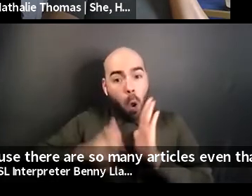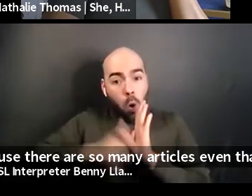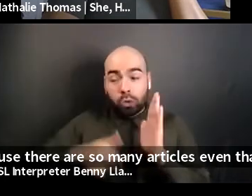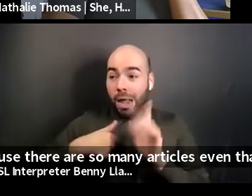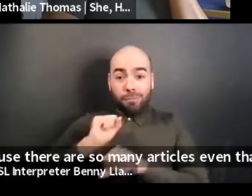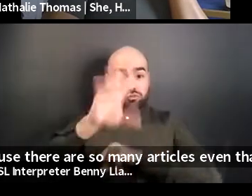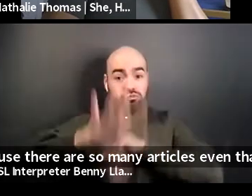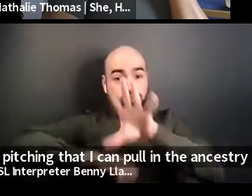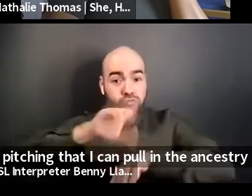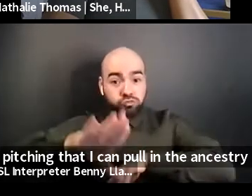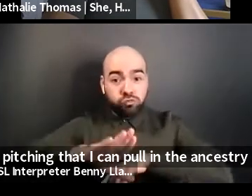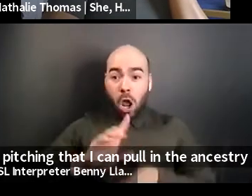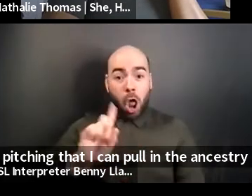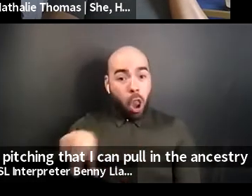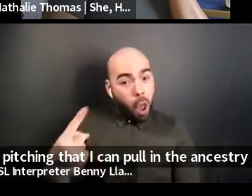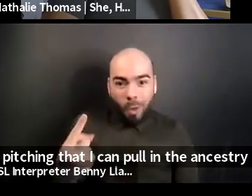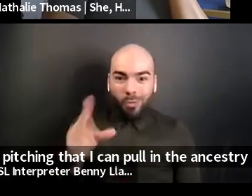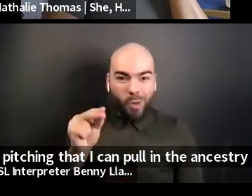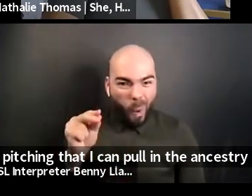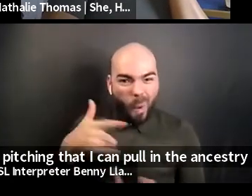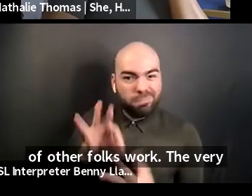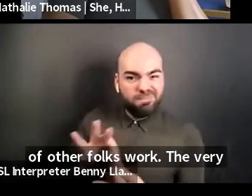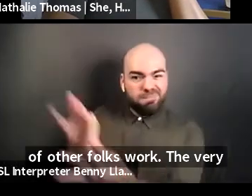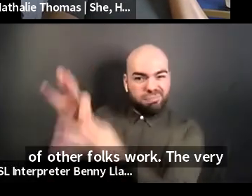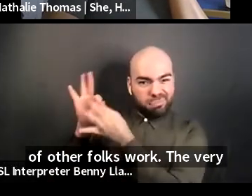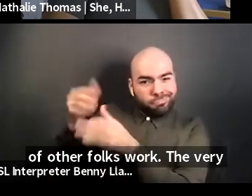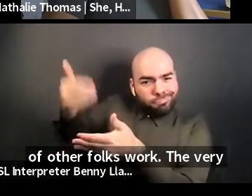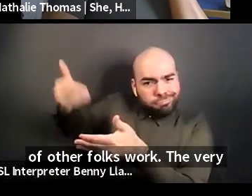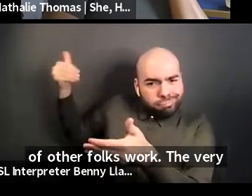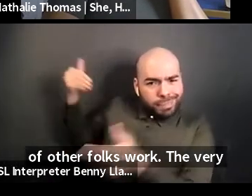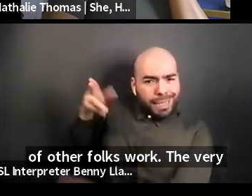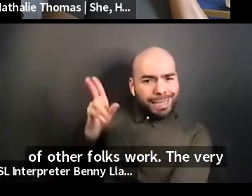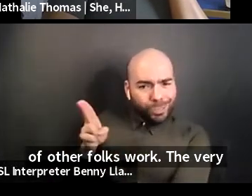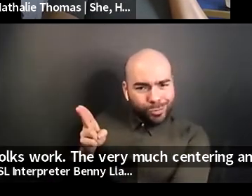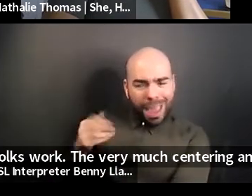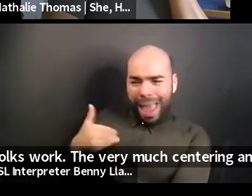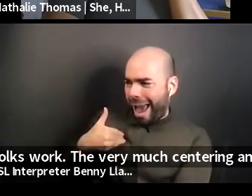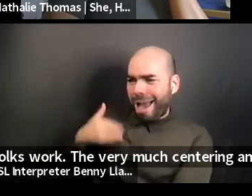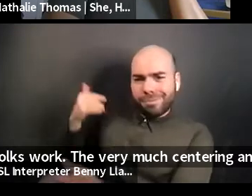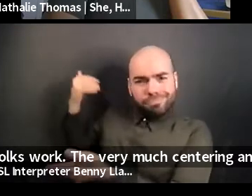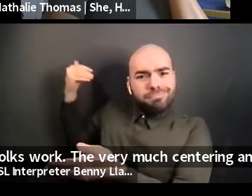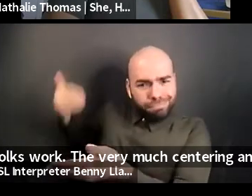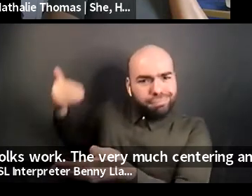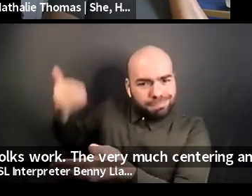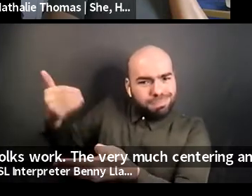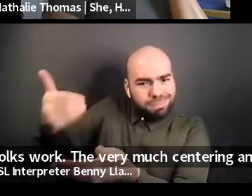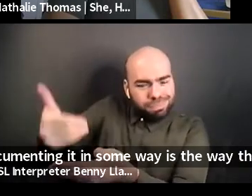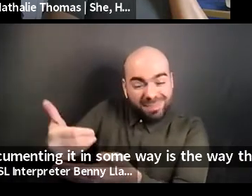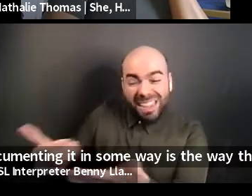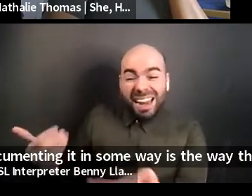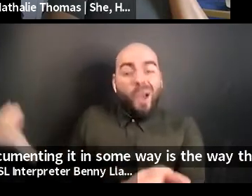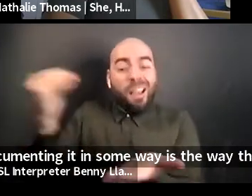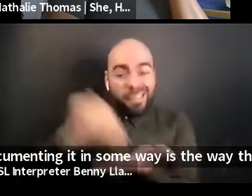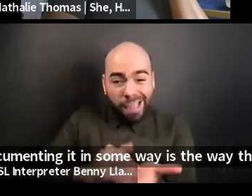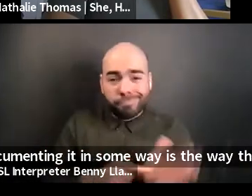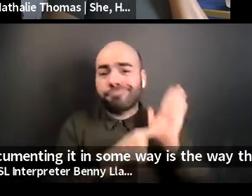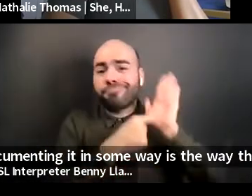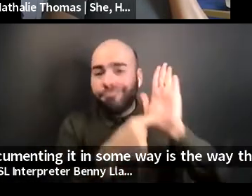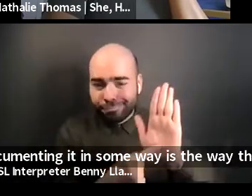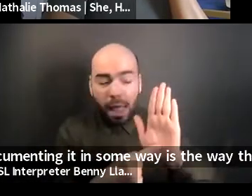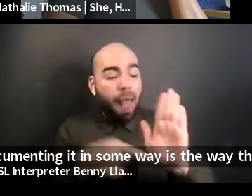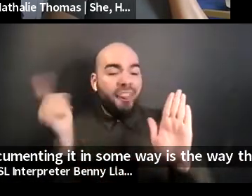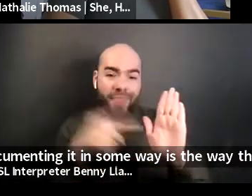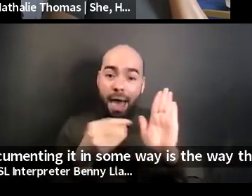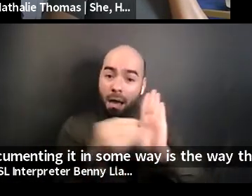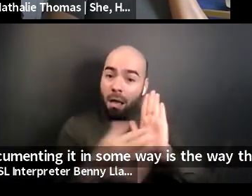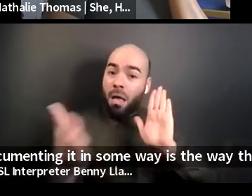work, but very much centering and knowing that documenting it in some way is the way that we're going to be able to look back and build